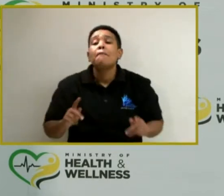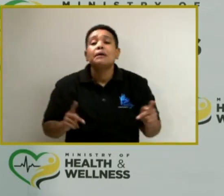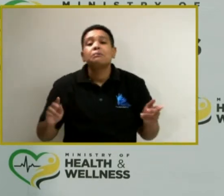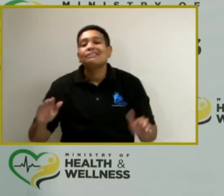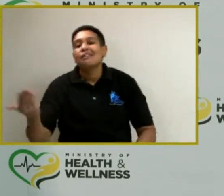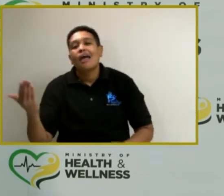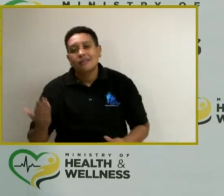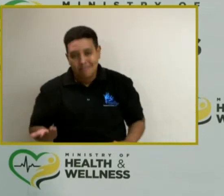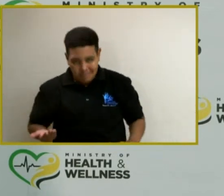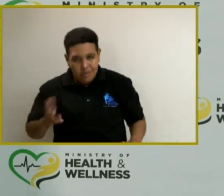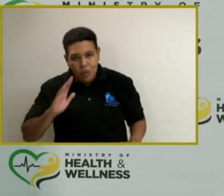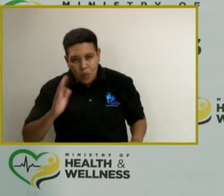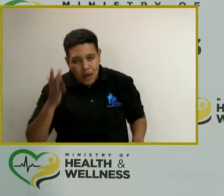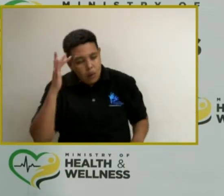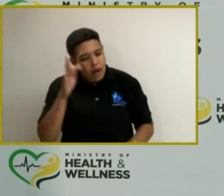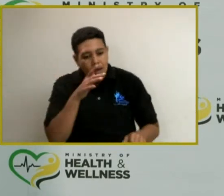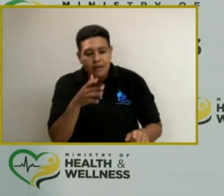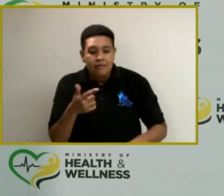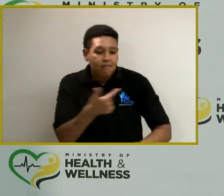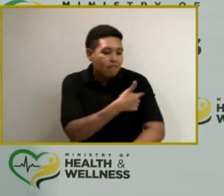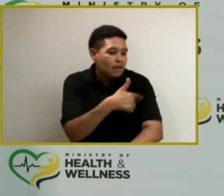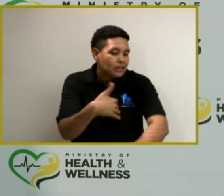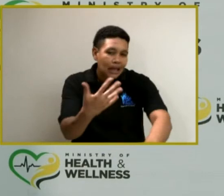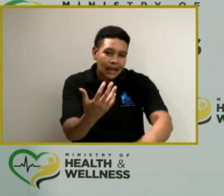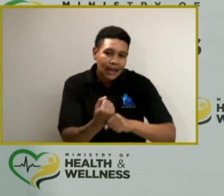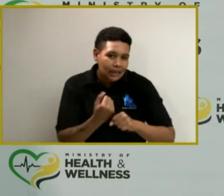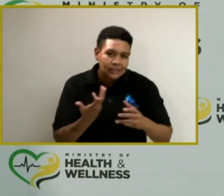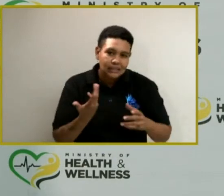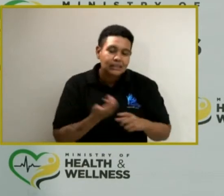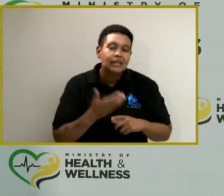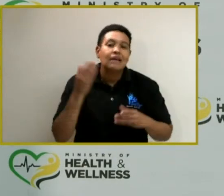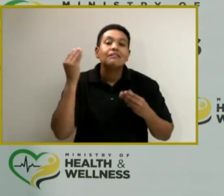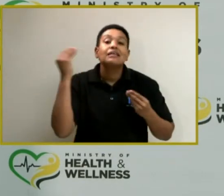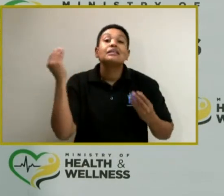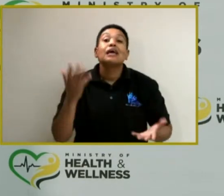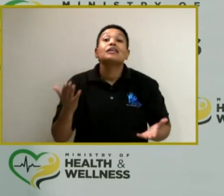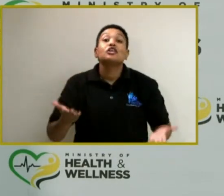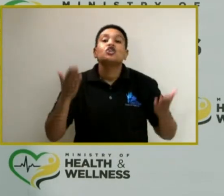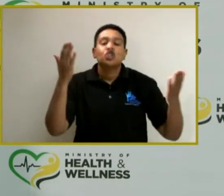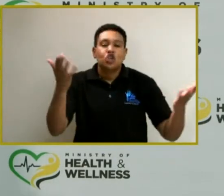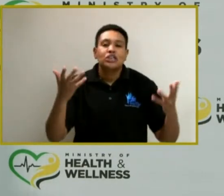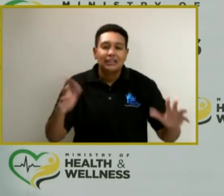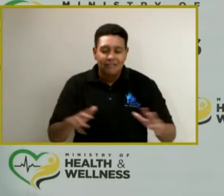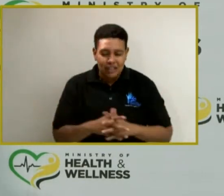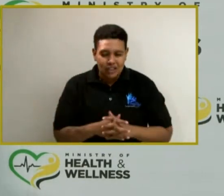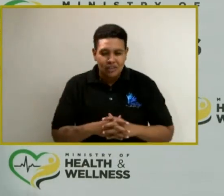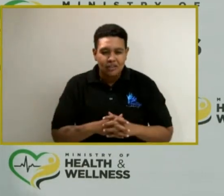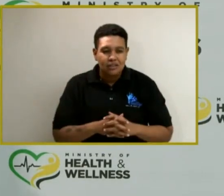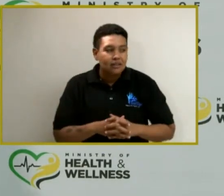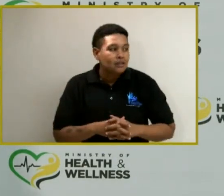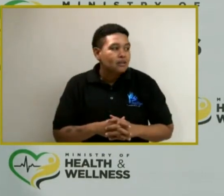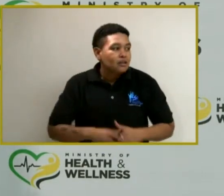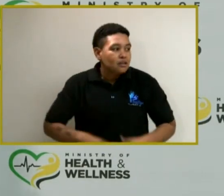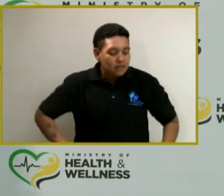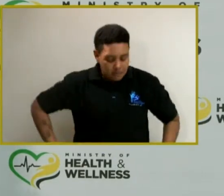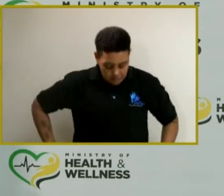dying because they're unvaccinated, as the data suggested earlier. So it is